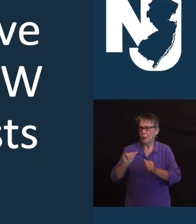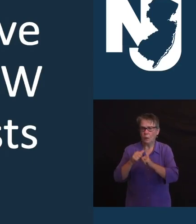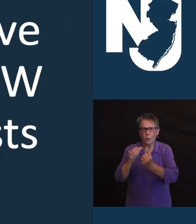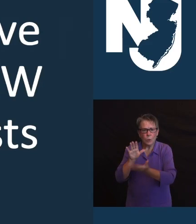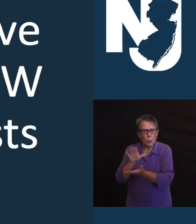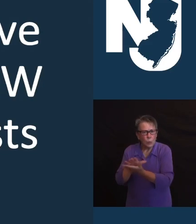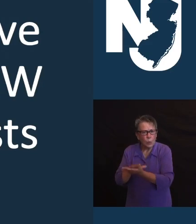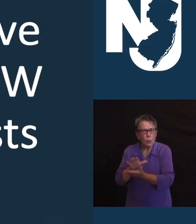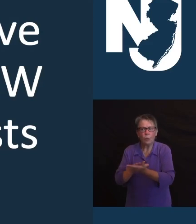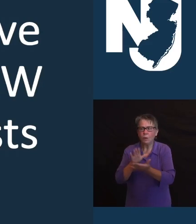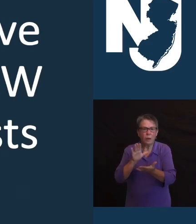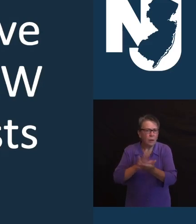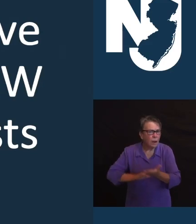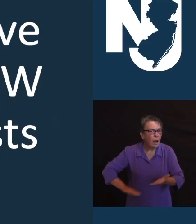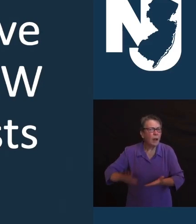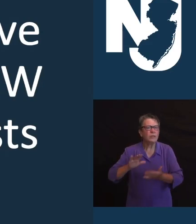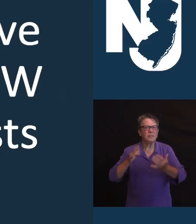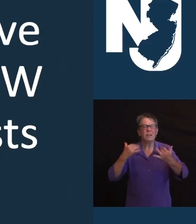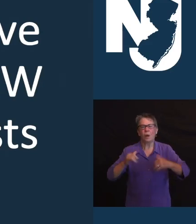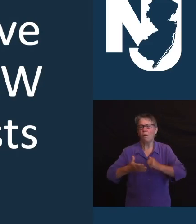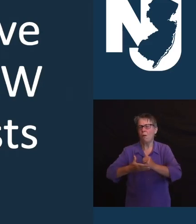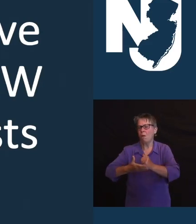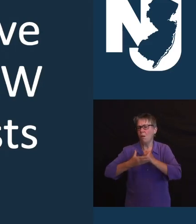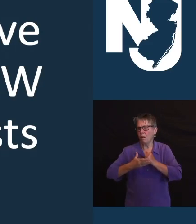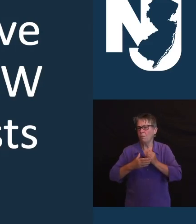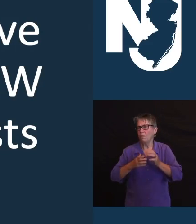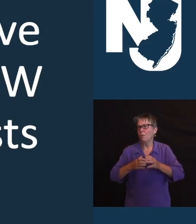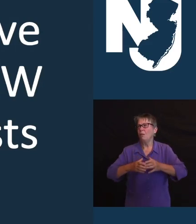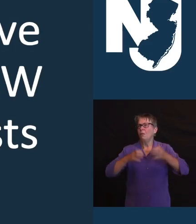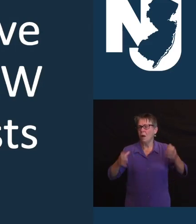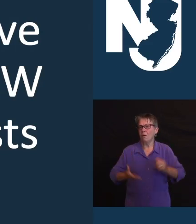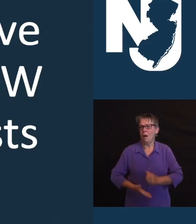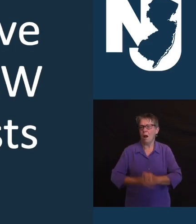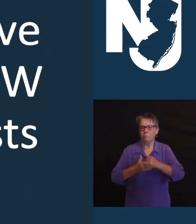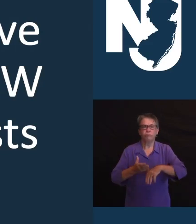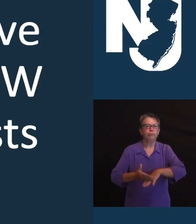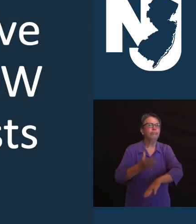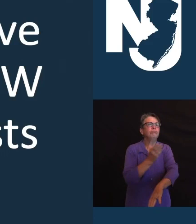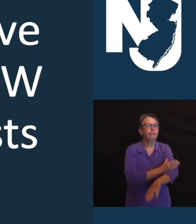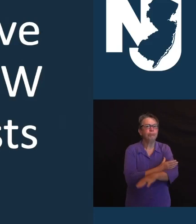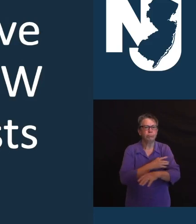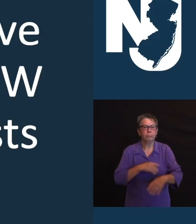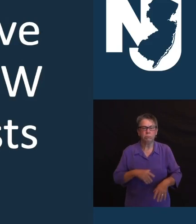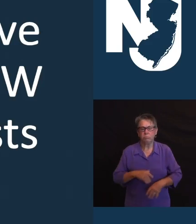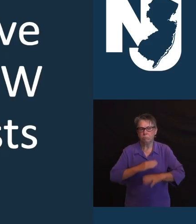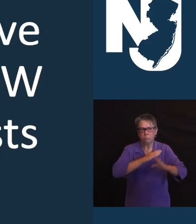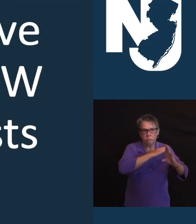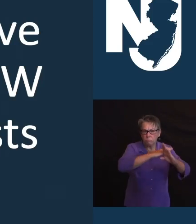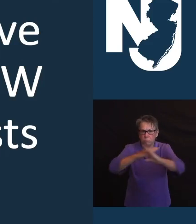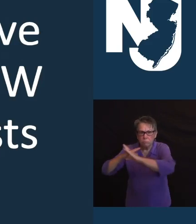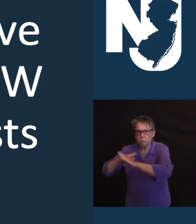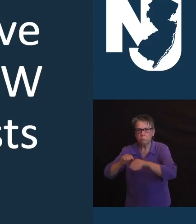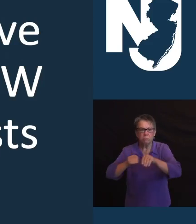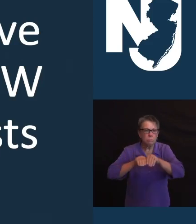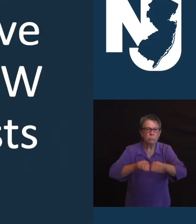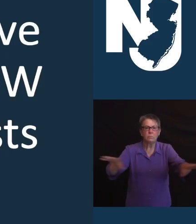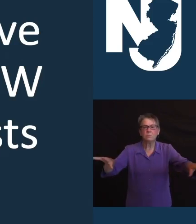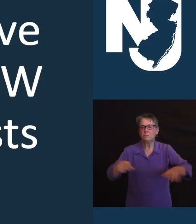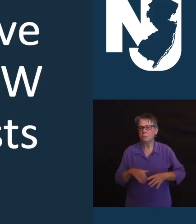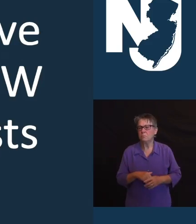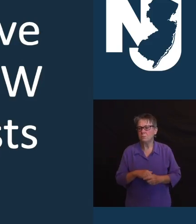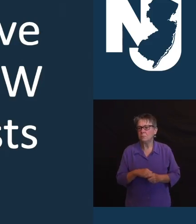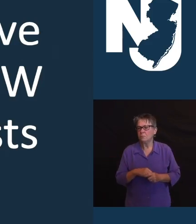ongoing efforts with healthcare workers or vulnerable populations. So a potential game changer. I want to